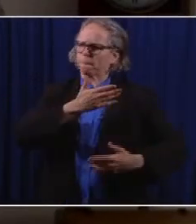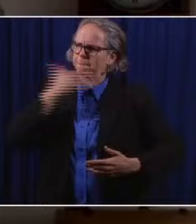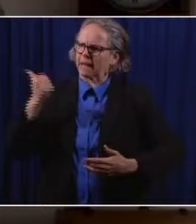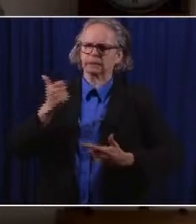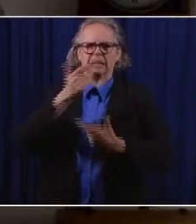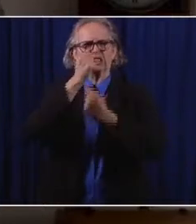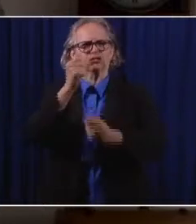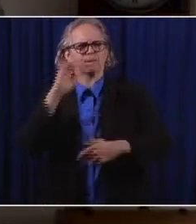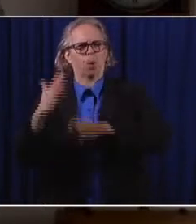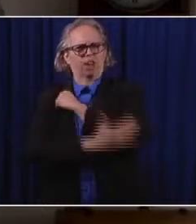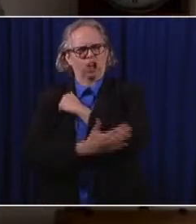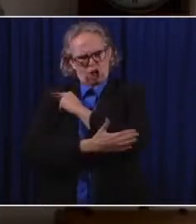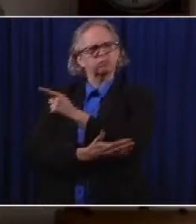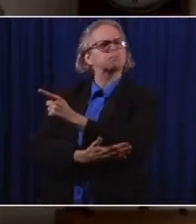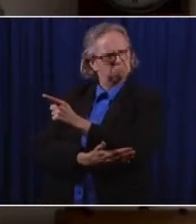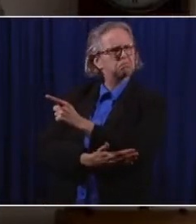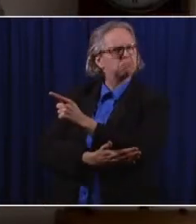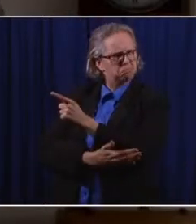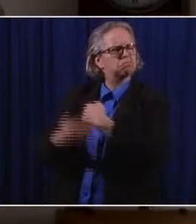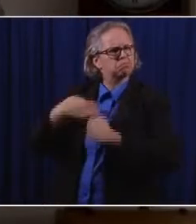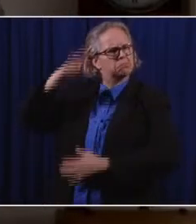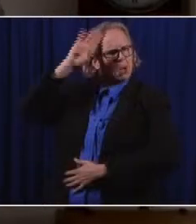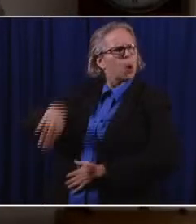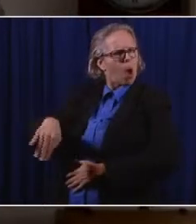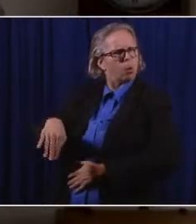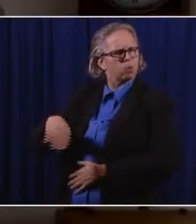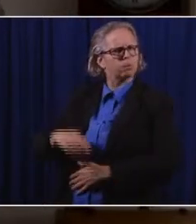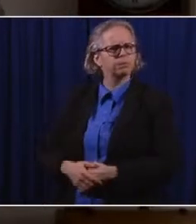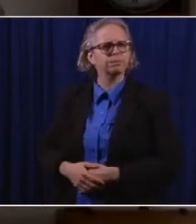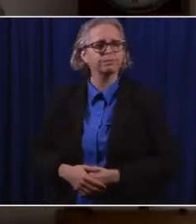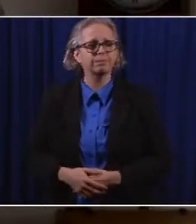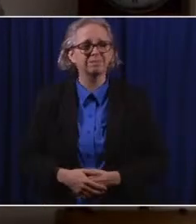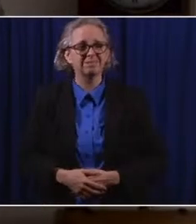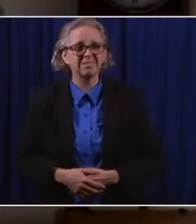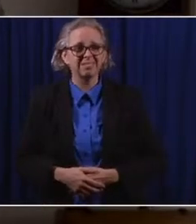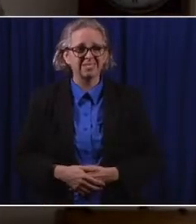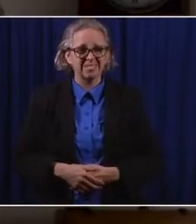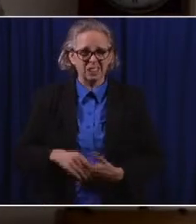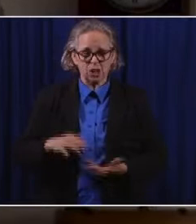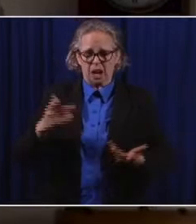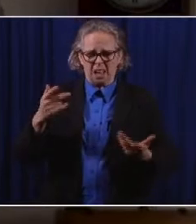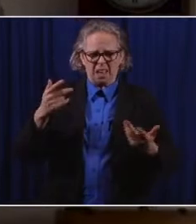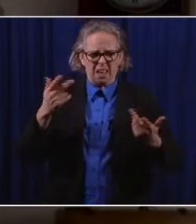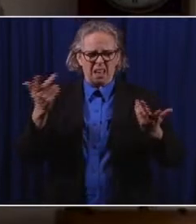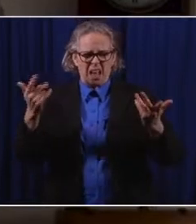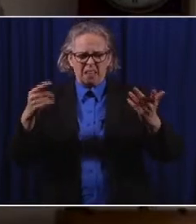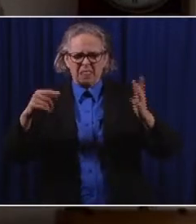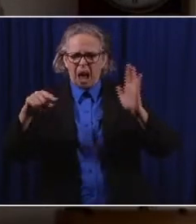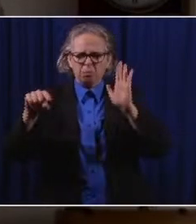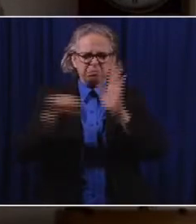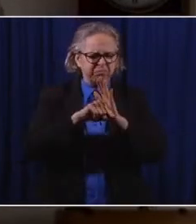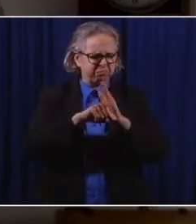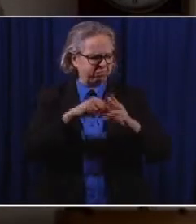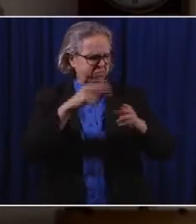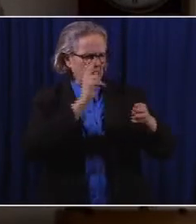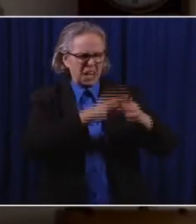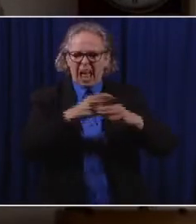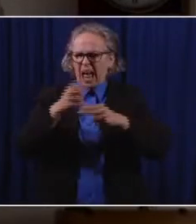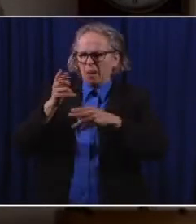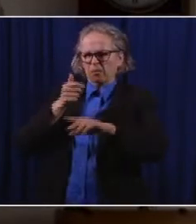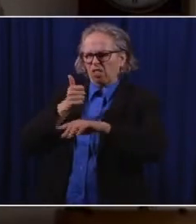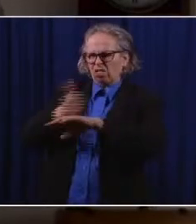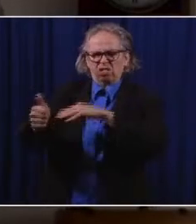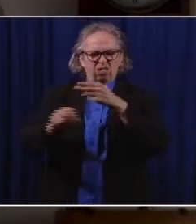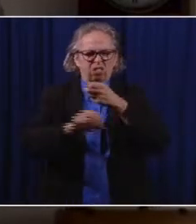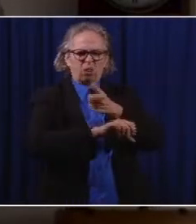The name calling by both candidates is simply not helpful. The name calling by both candidates is not